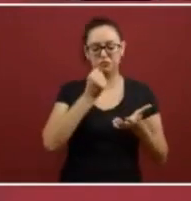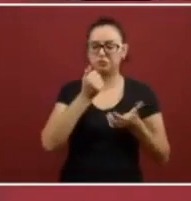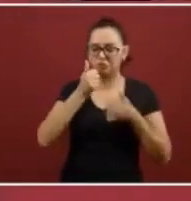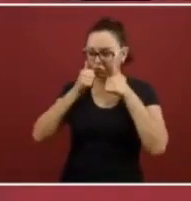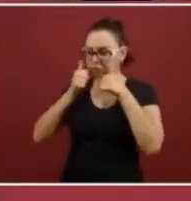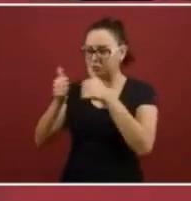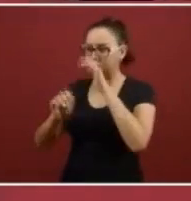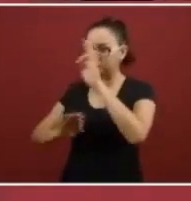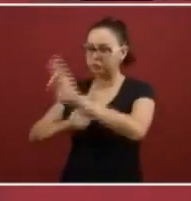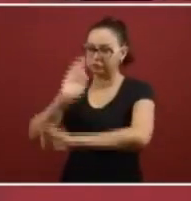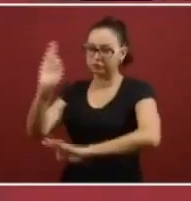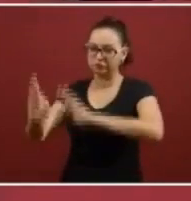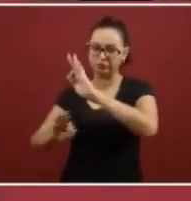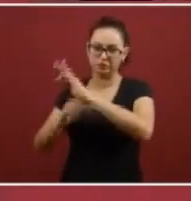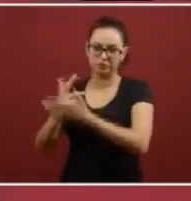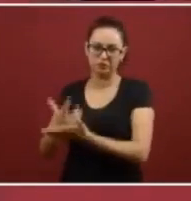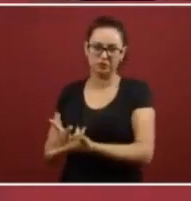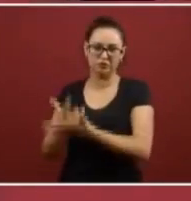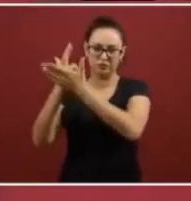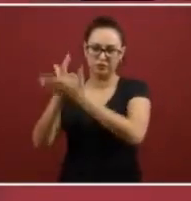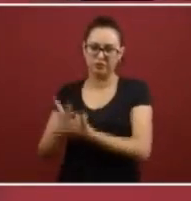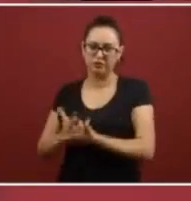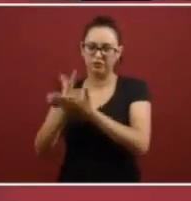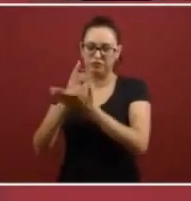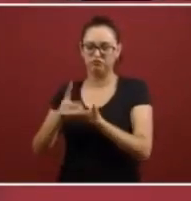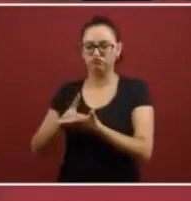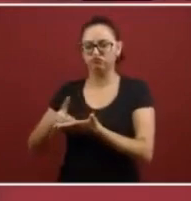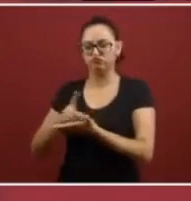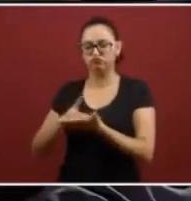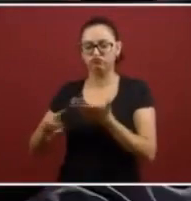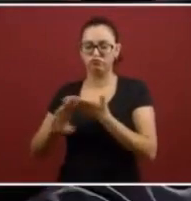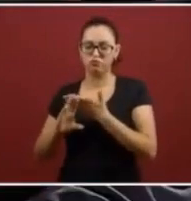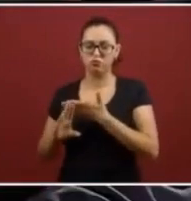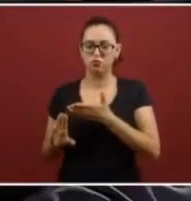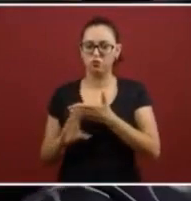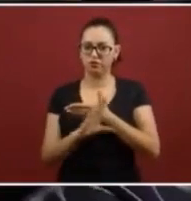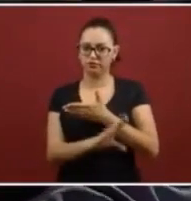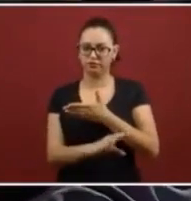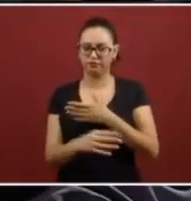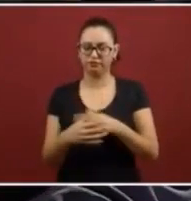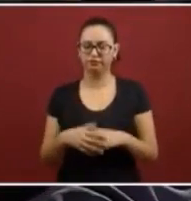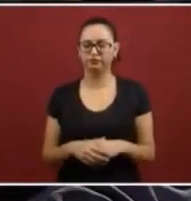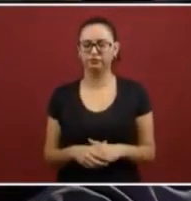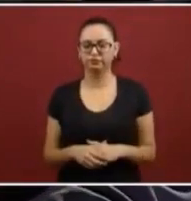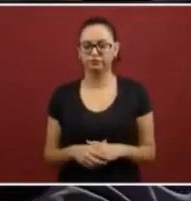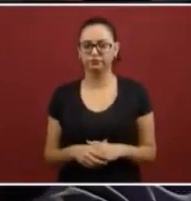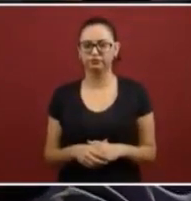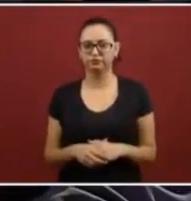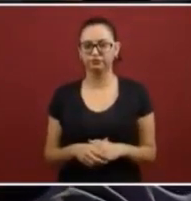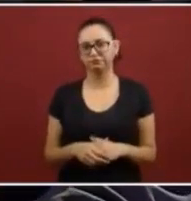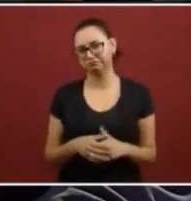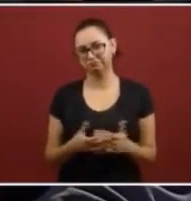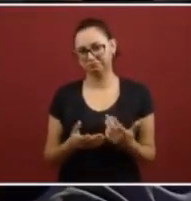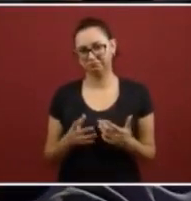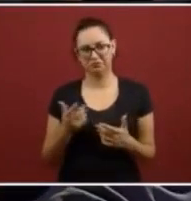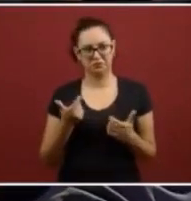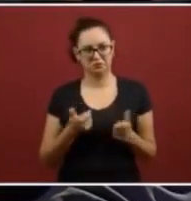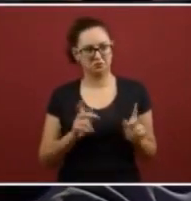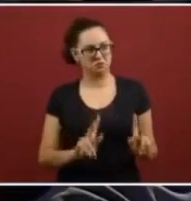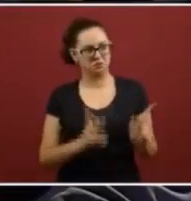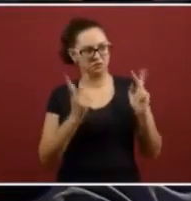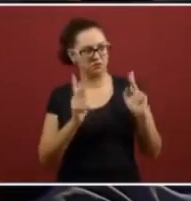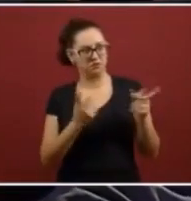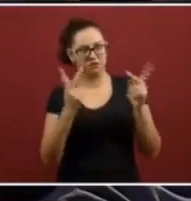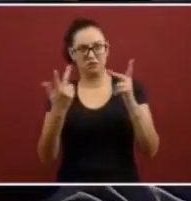Para eso hooked se va on a drugs destinar. to help rehabilitate them. Lo de la venta de las residencias. So that's what